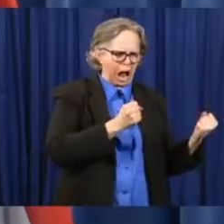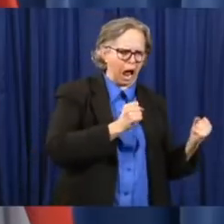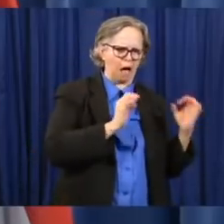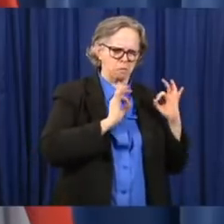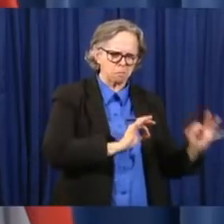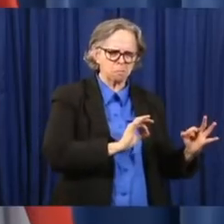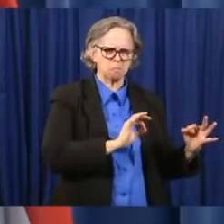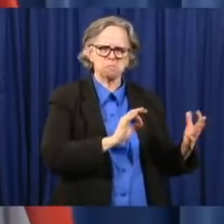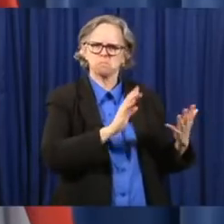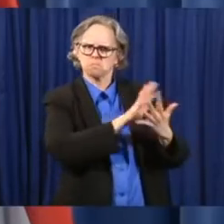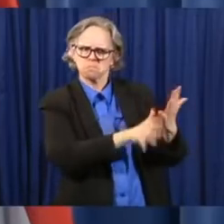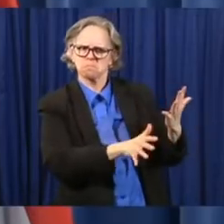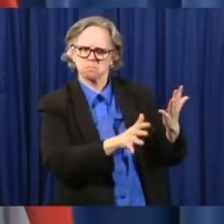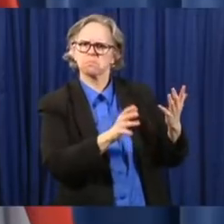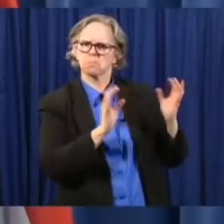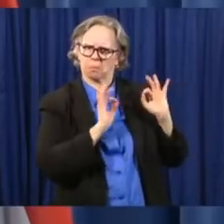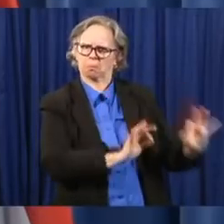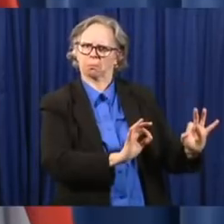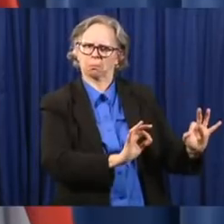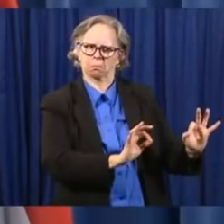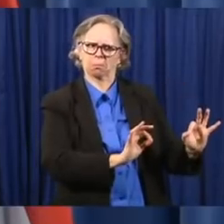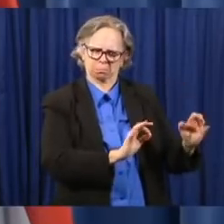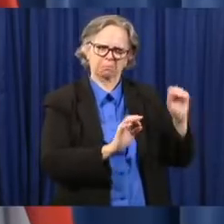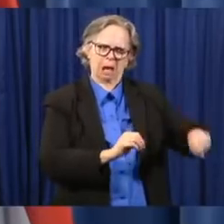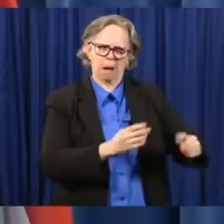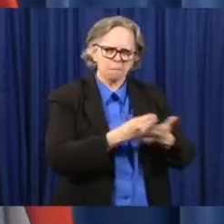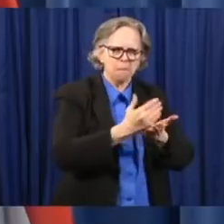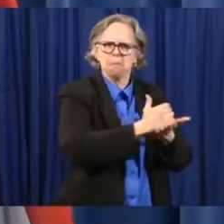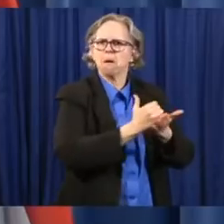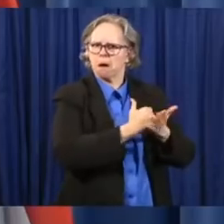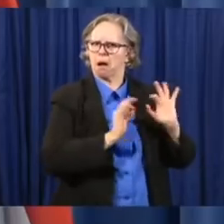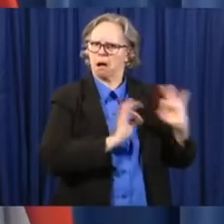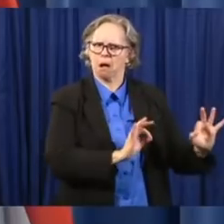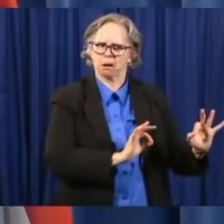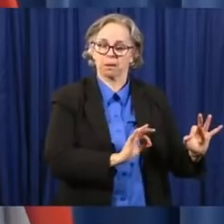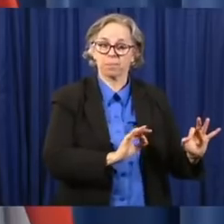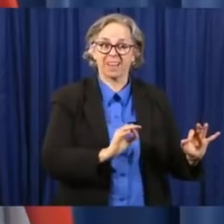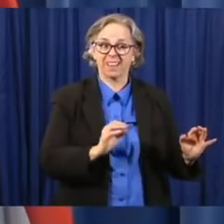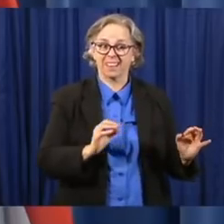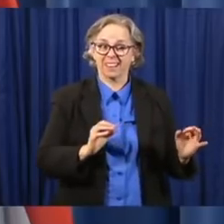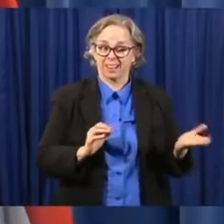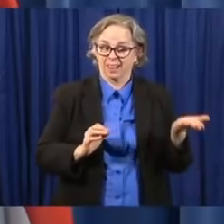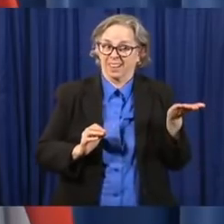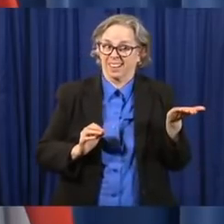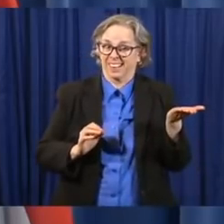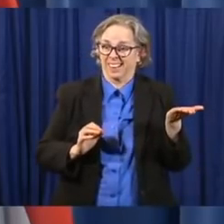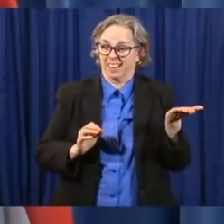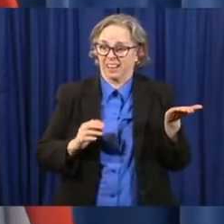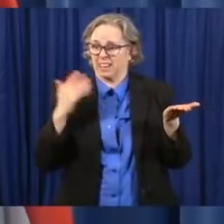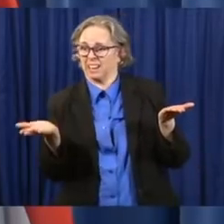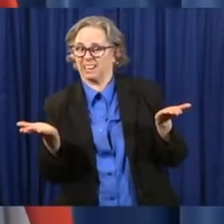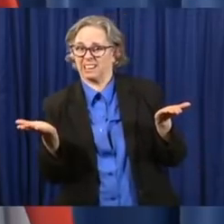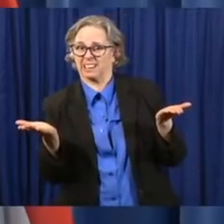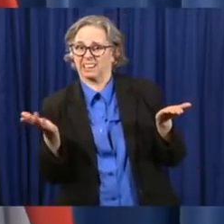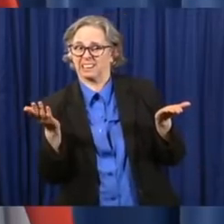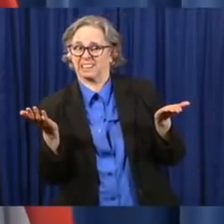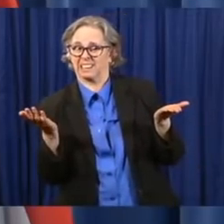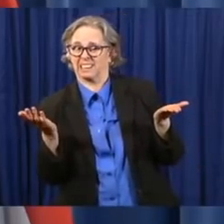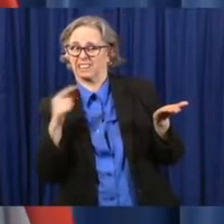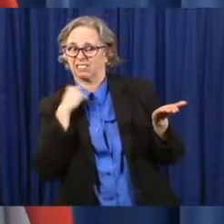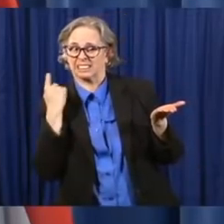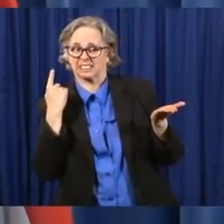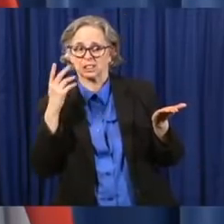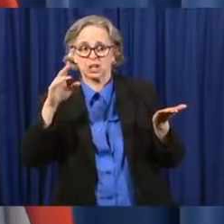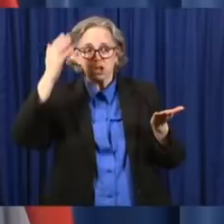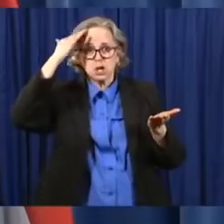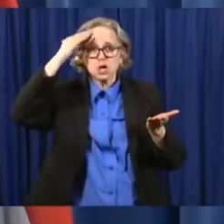other things in life. So this is a balance. This is a high wire act. This